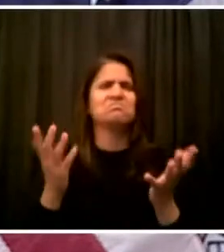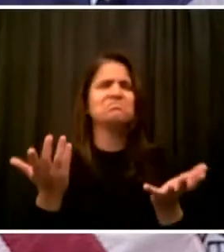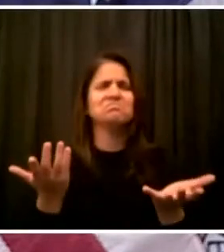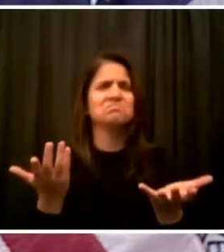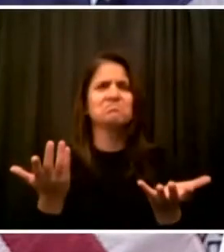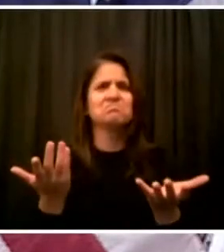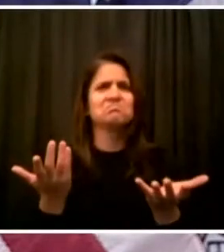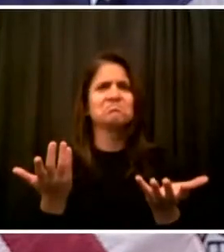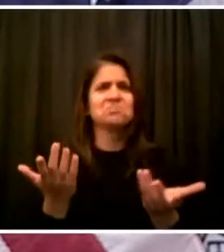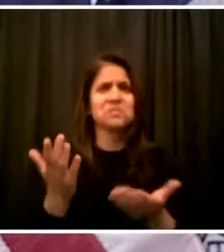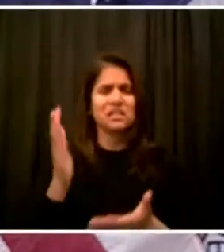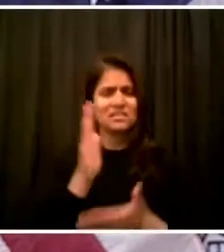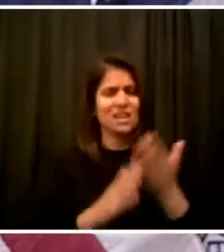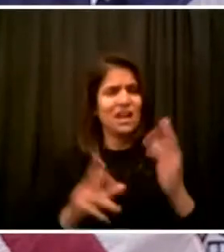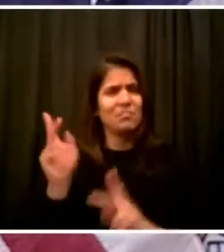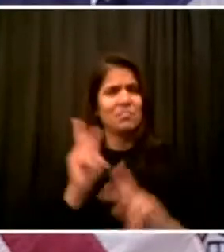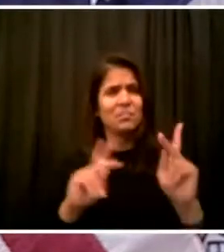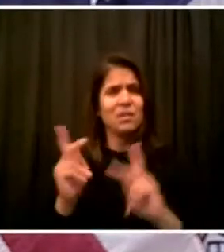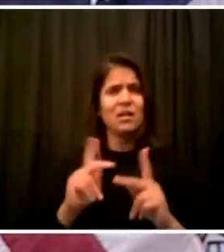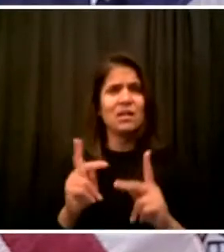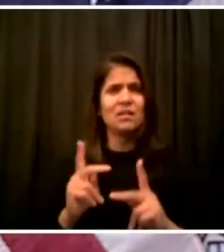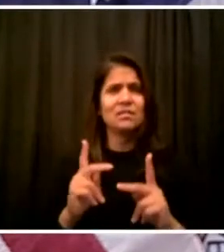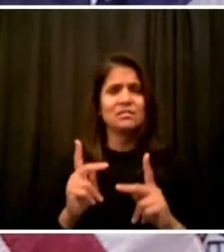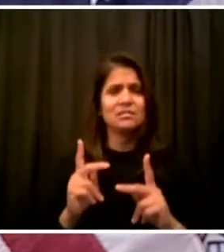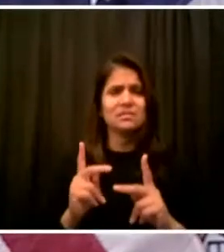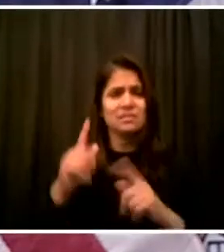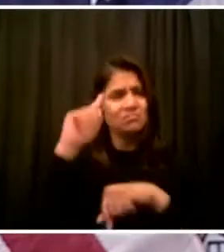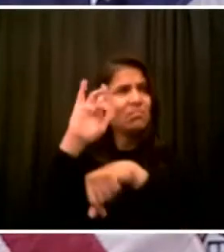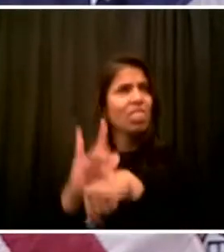quickly and